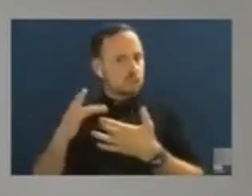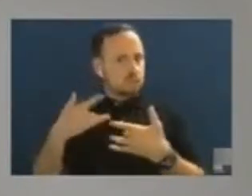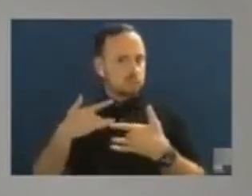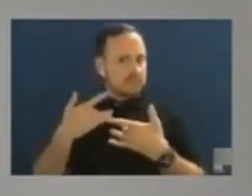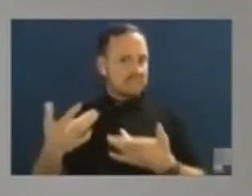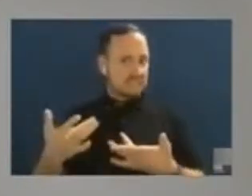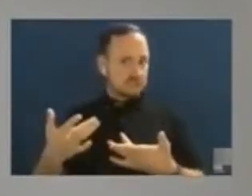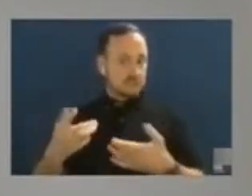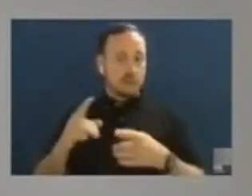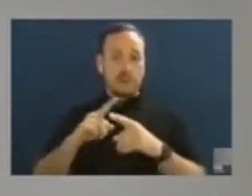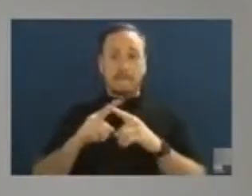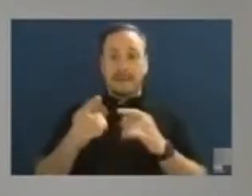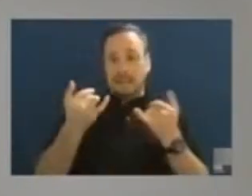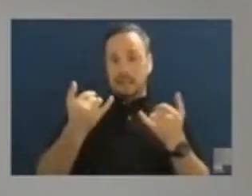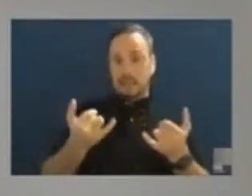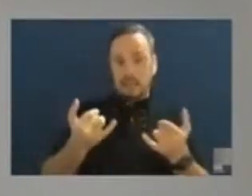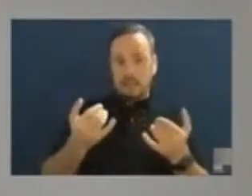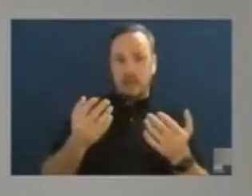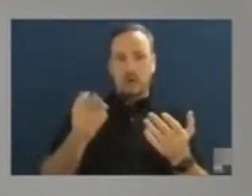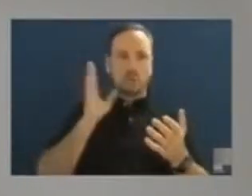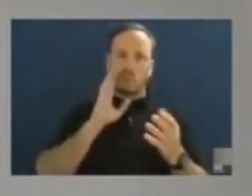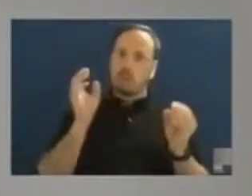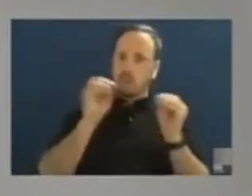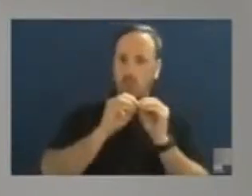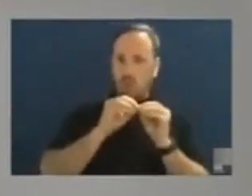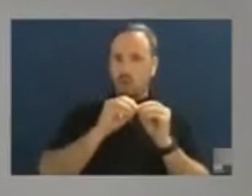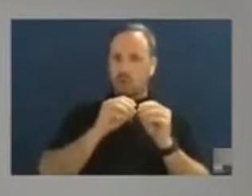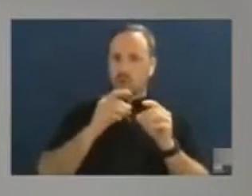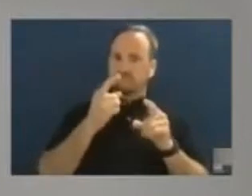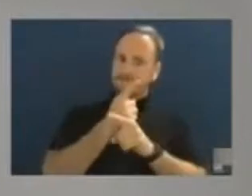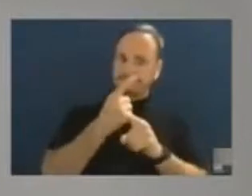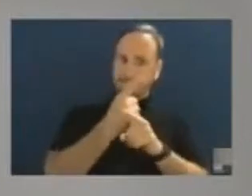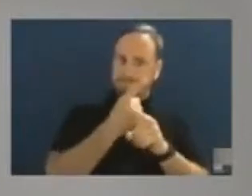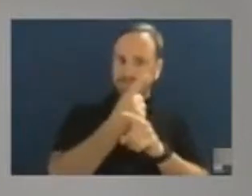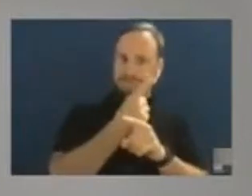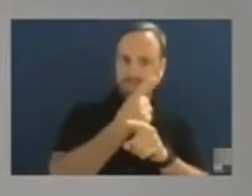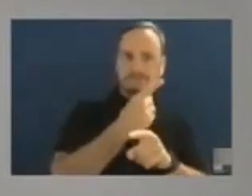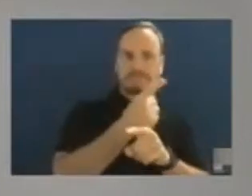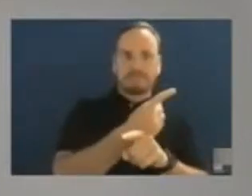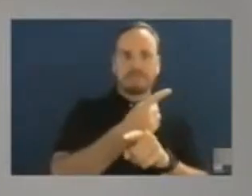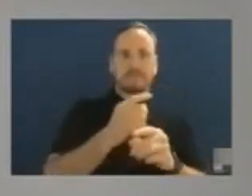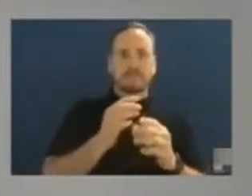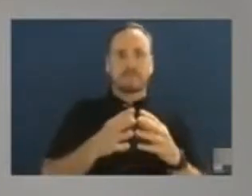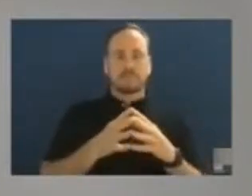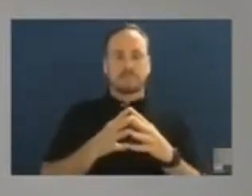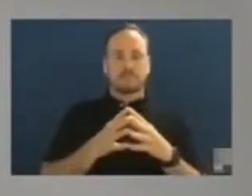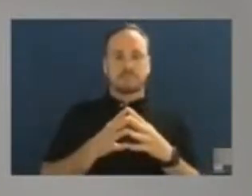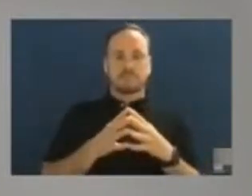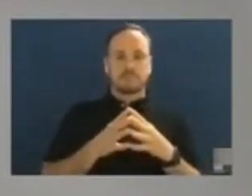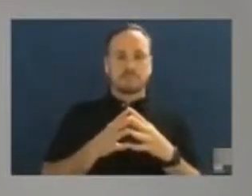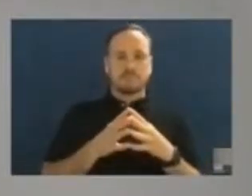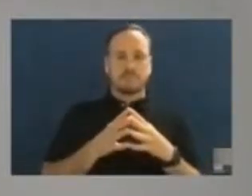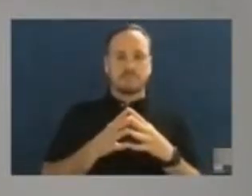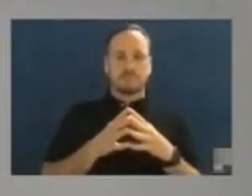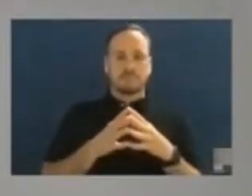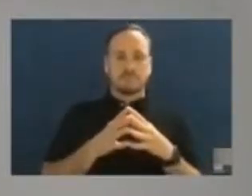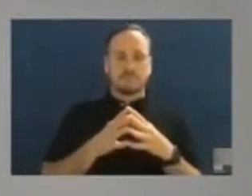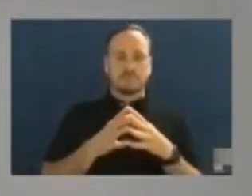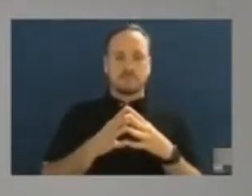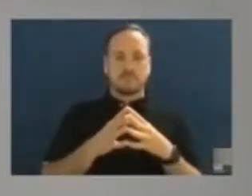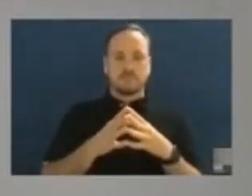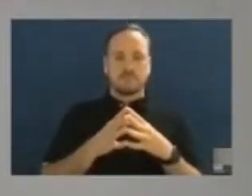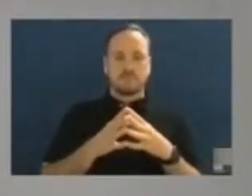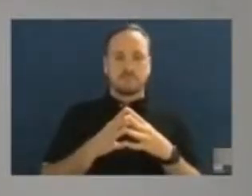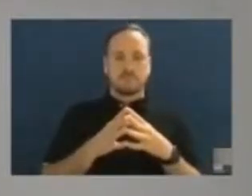more of a regular schedule, because you would be doing that even with some equipment that is a common touch point for the students